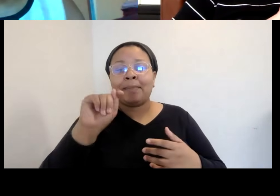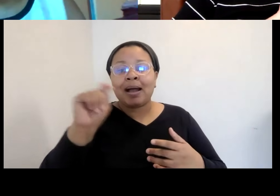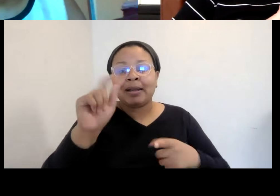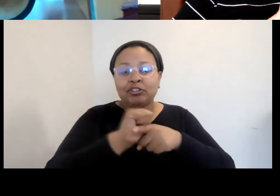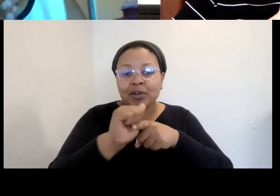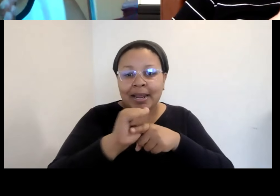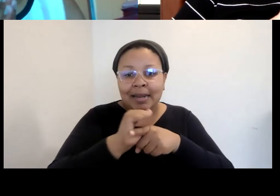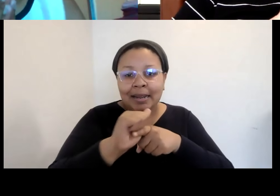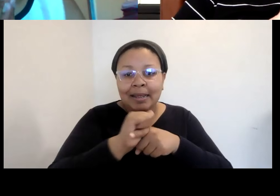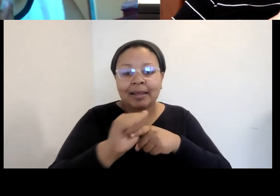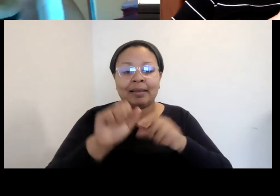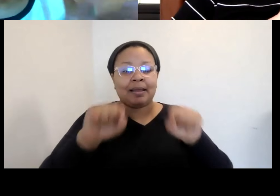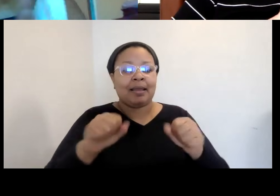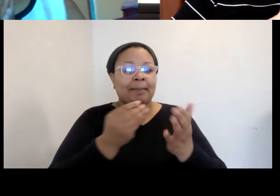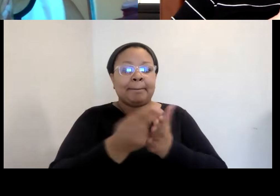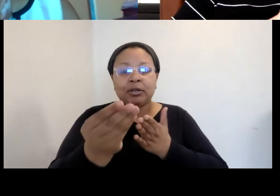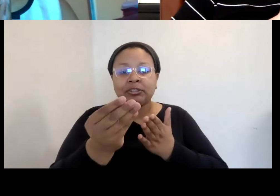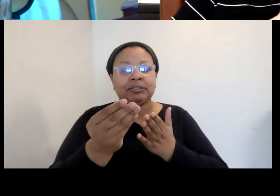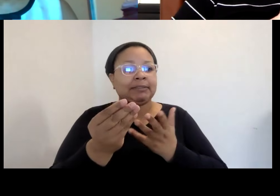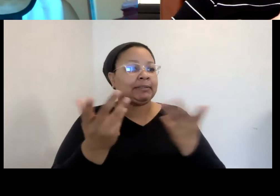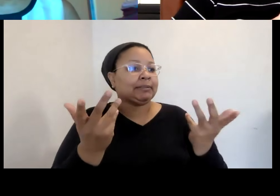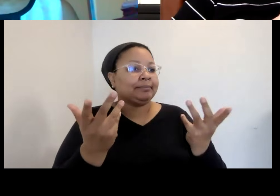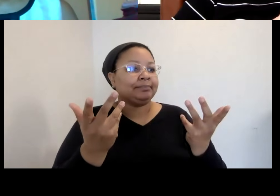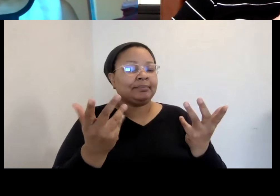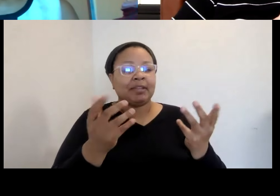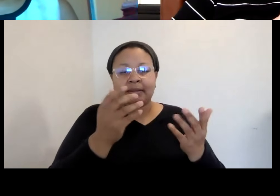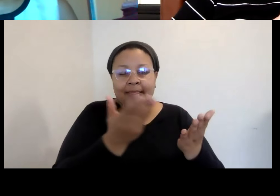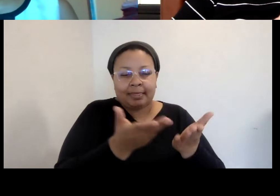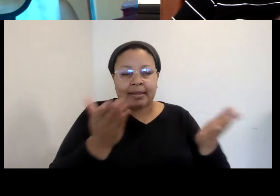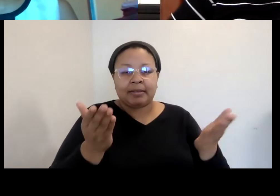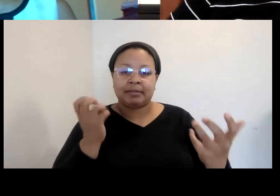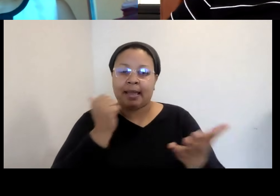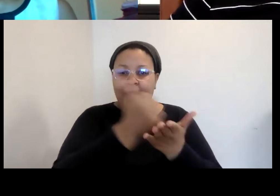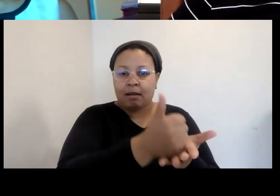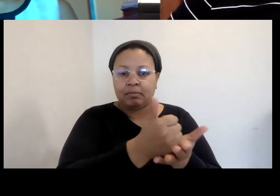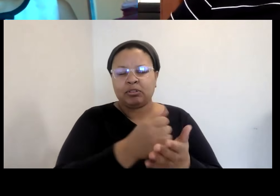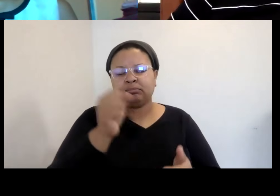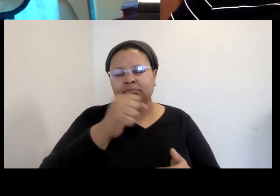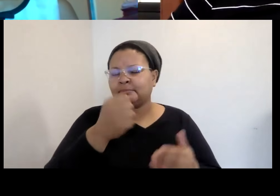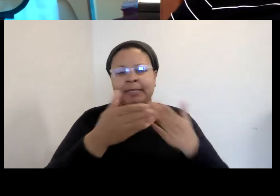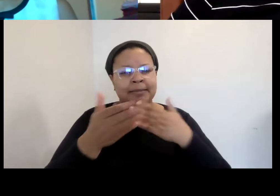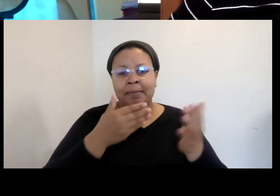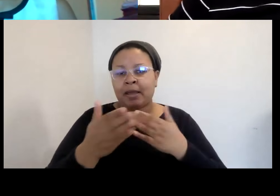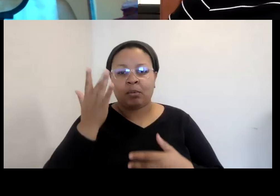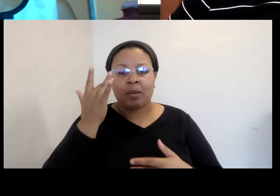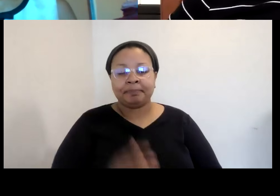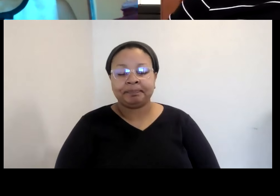they can purchase, use their ABLE funds to purchase that. So yes, definitely, it doesn't matter.